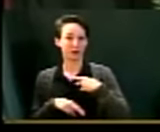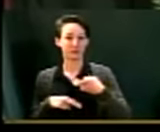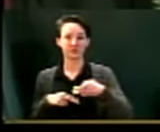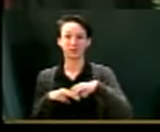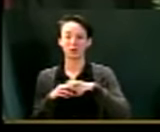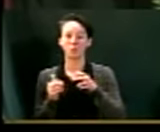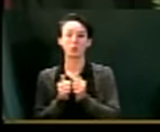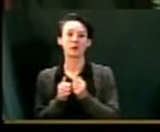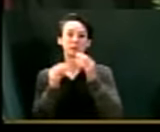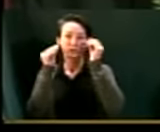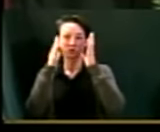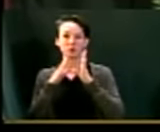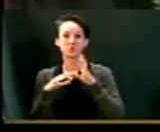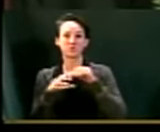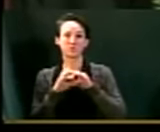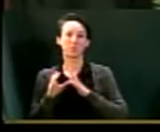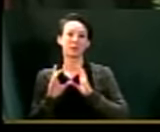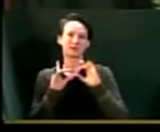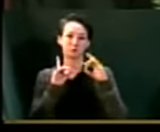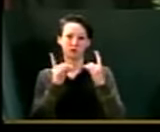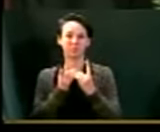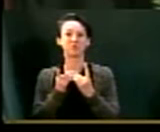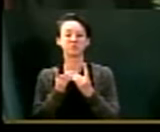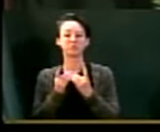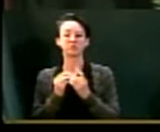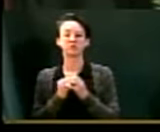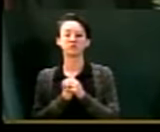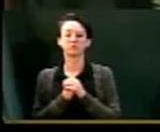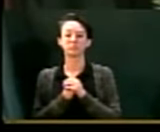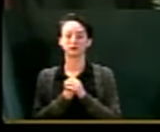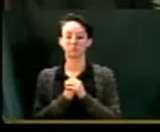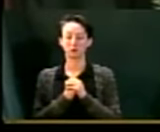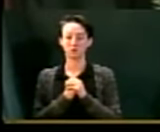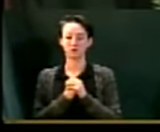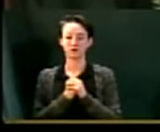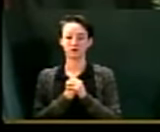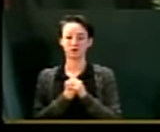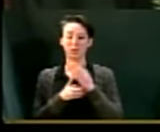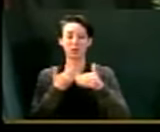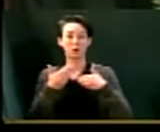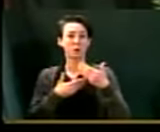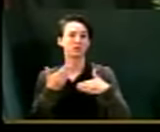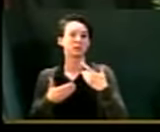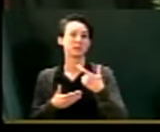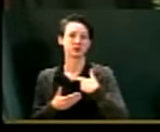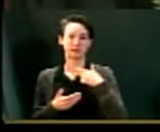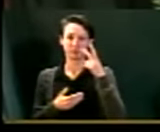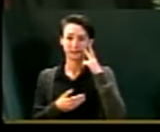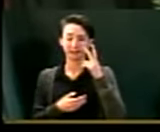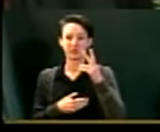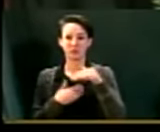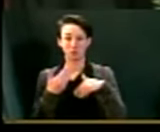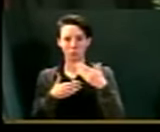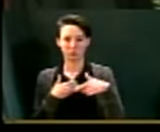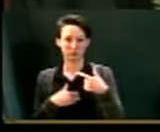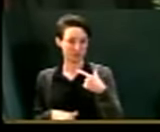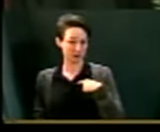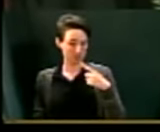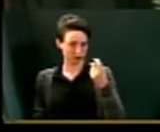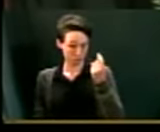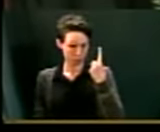with teachers in my district, and a process that I've seen and a process that I